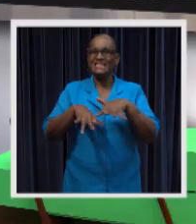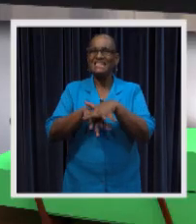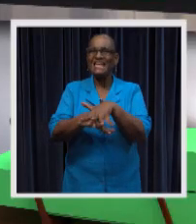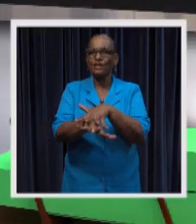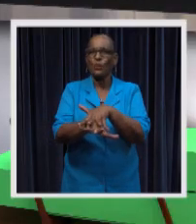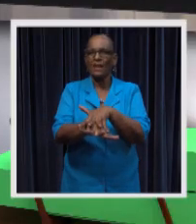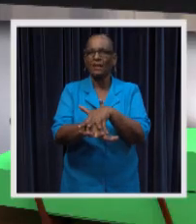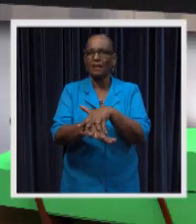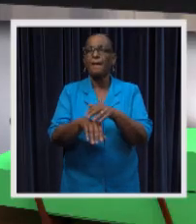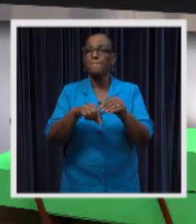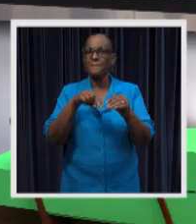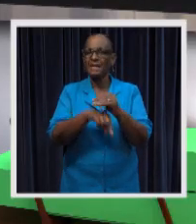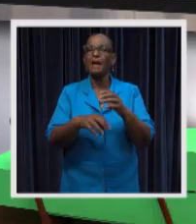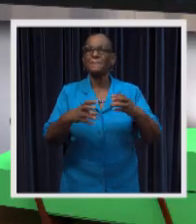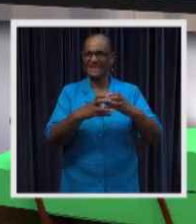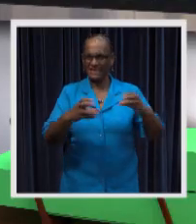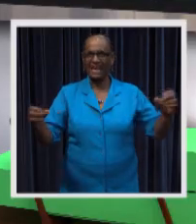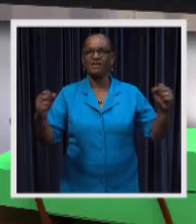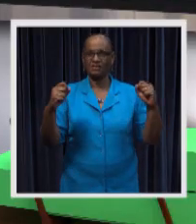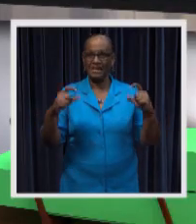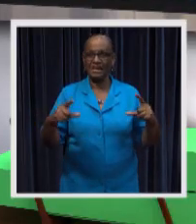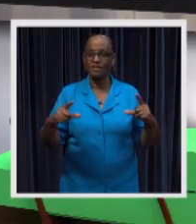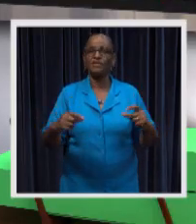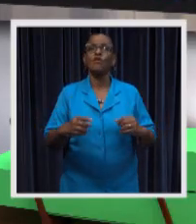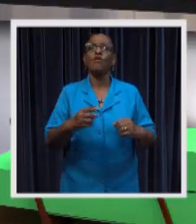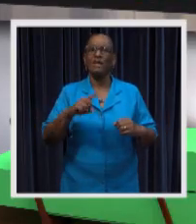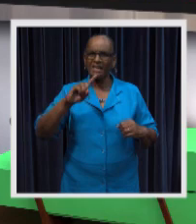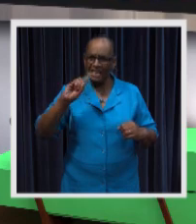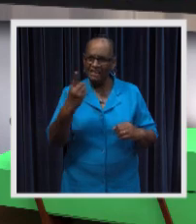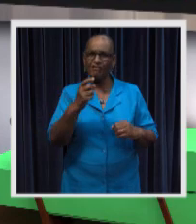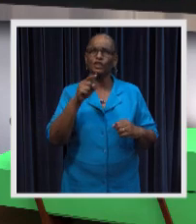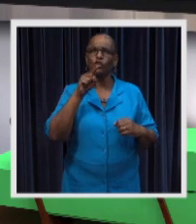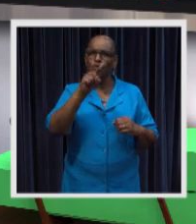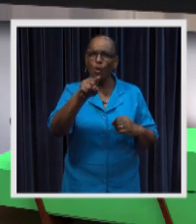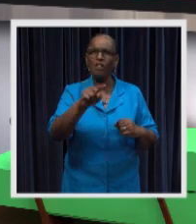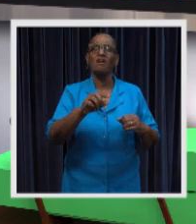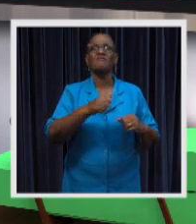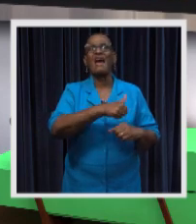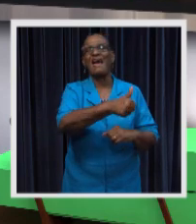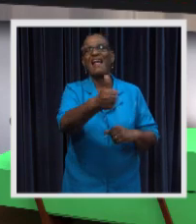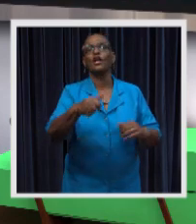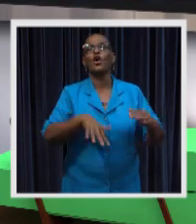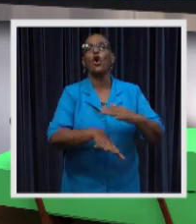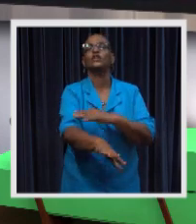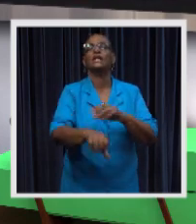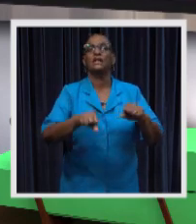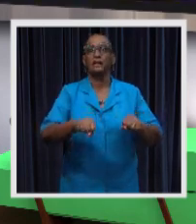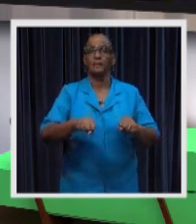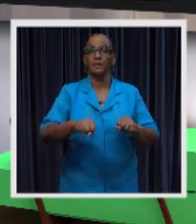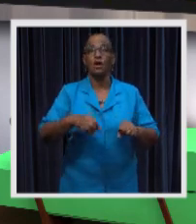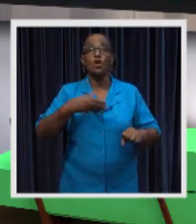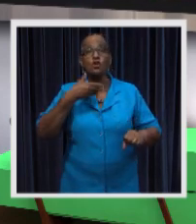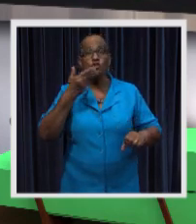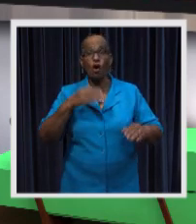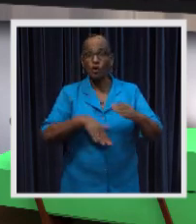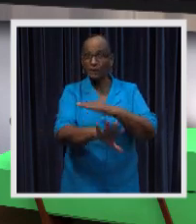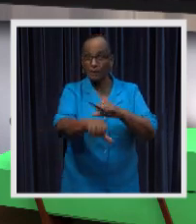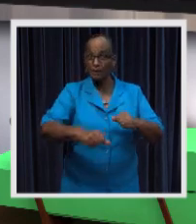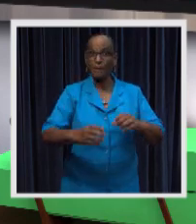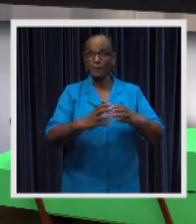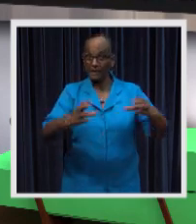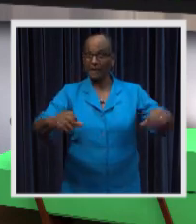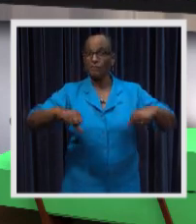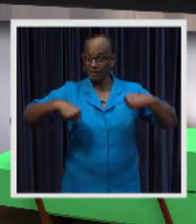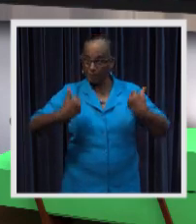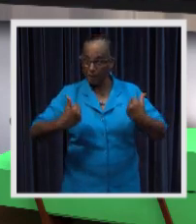Networking within businesses is one of the main goals of each entrepreneur. Young entrepreneurs who want to start a